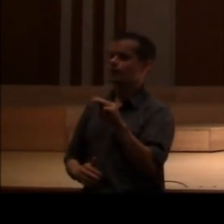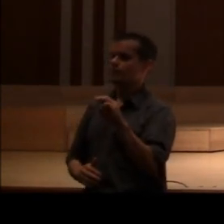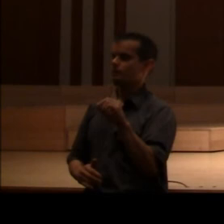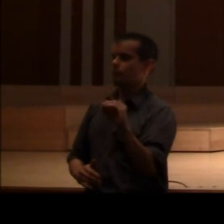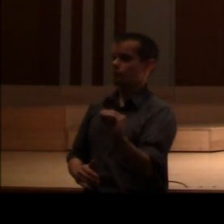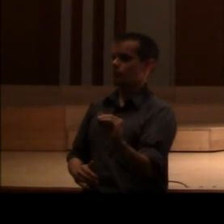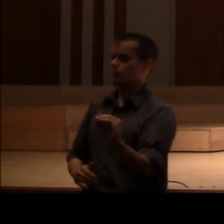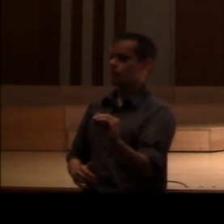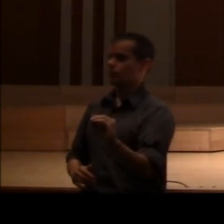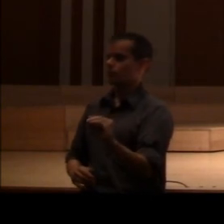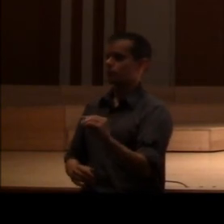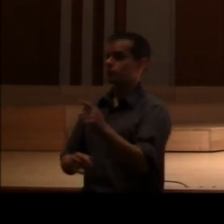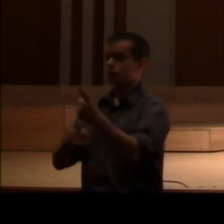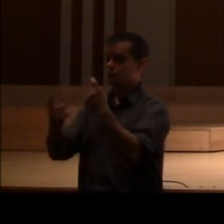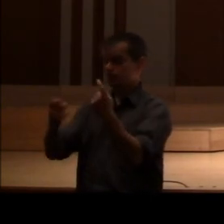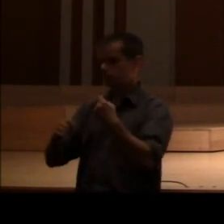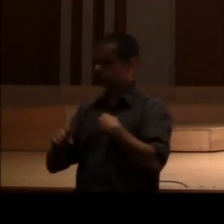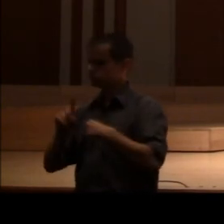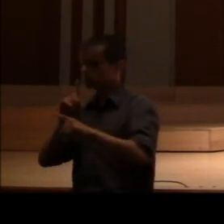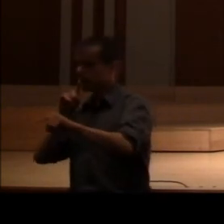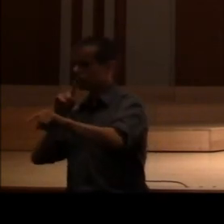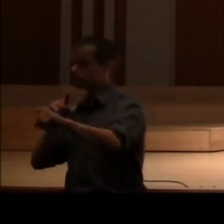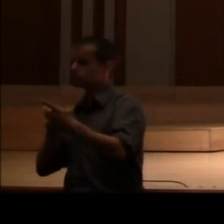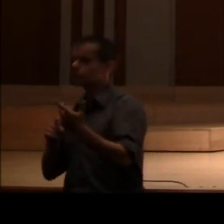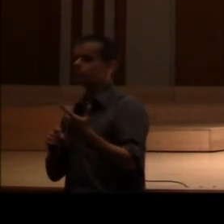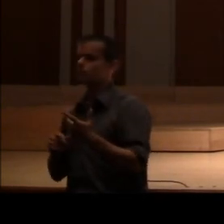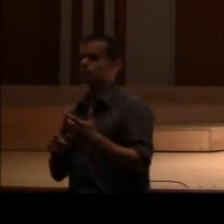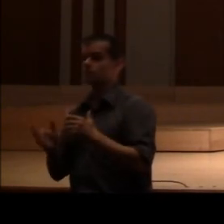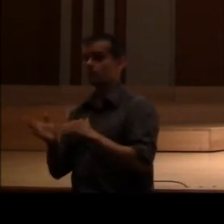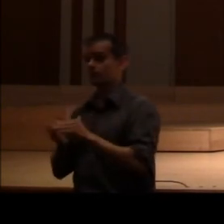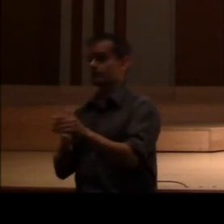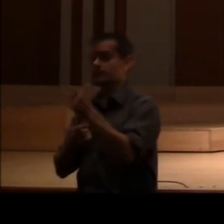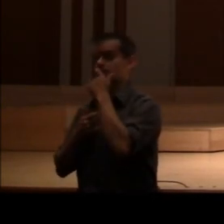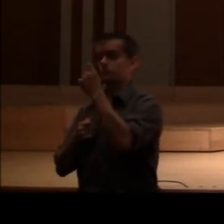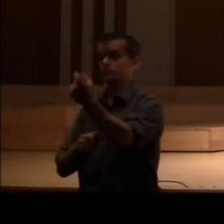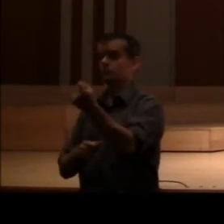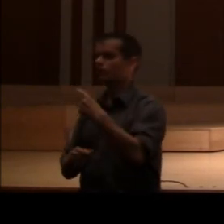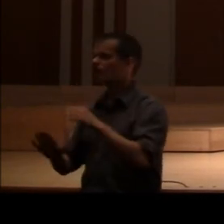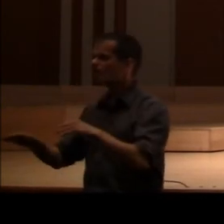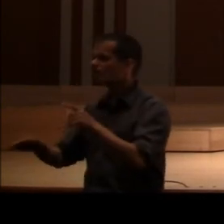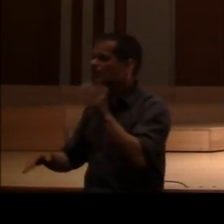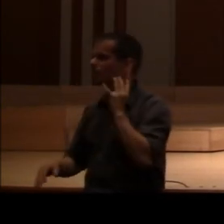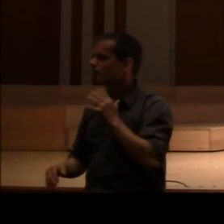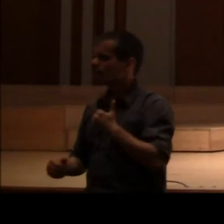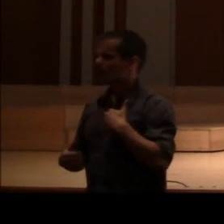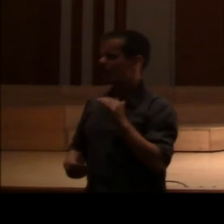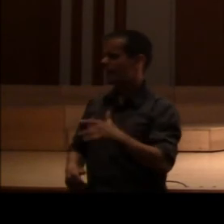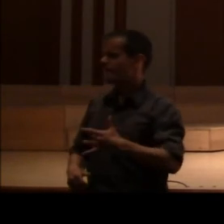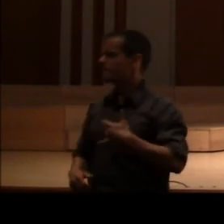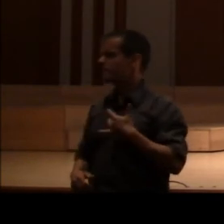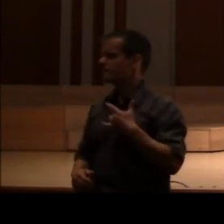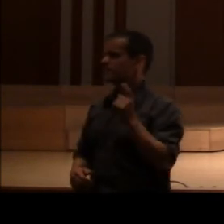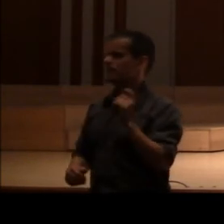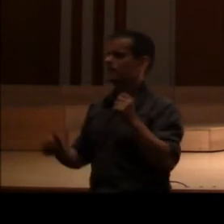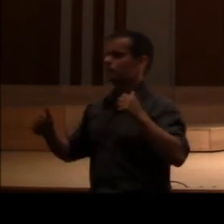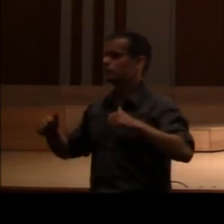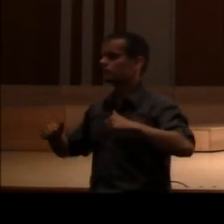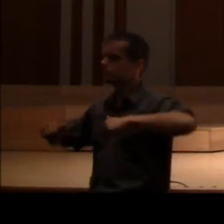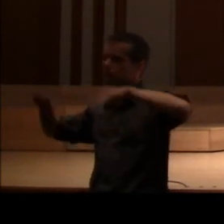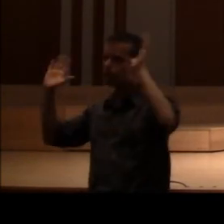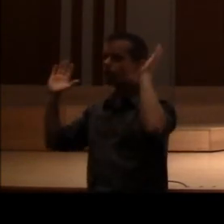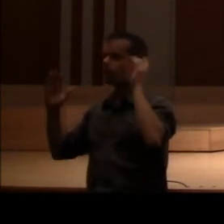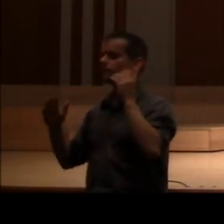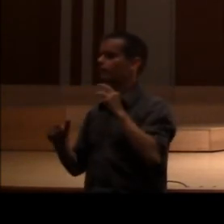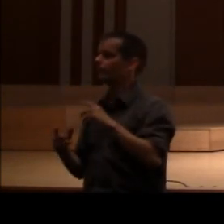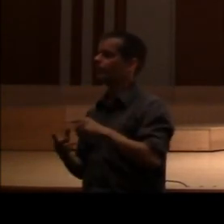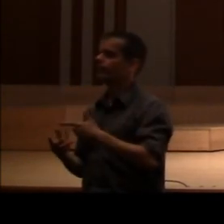I can answer. They would often ask really interesting questions about, have you ever had this feeling where you had to give up, or you've